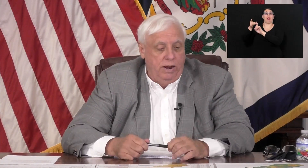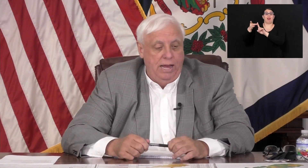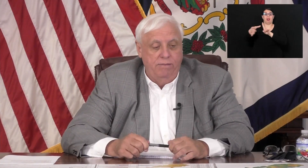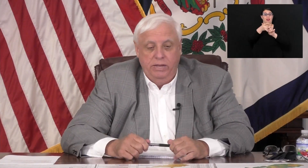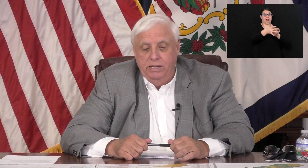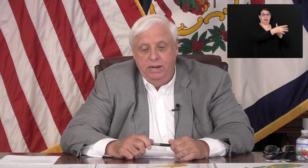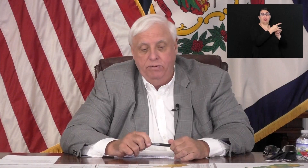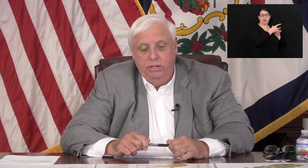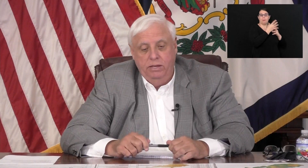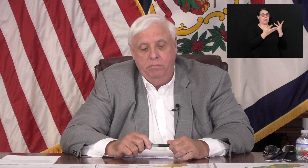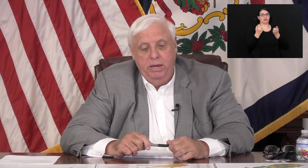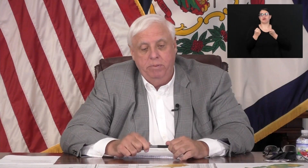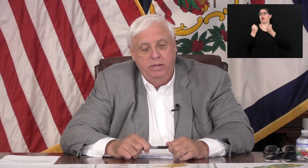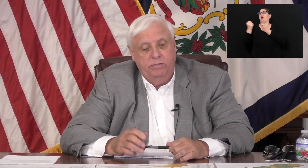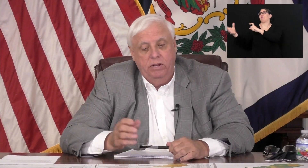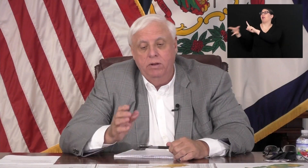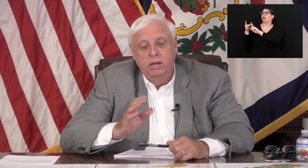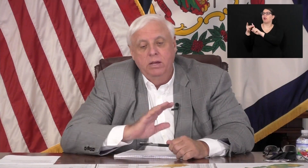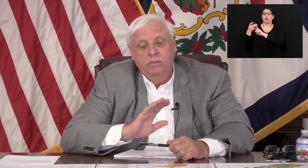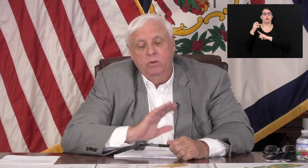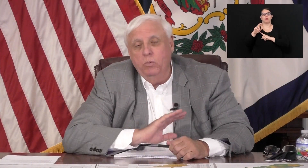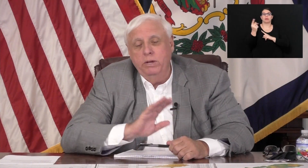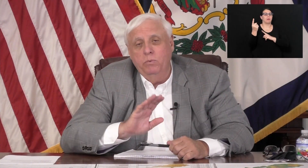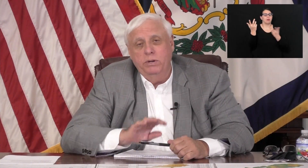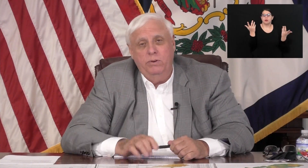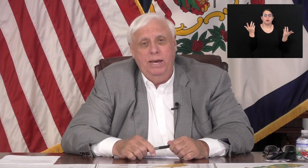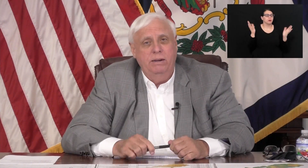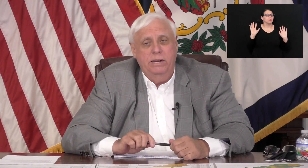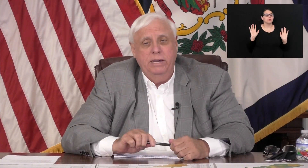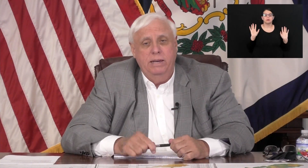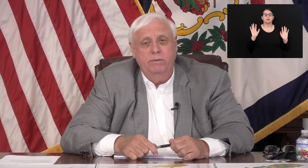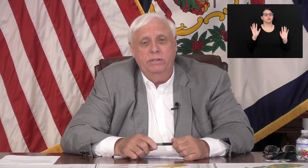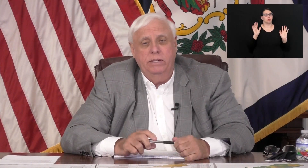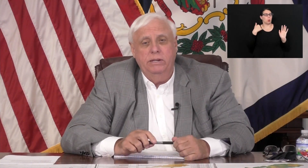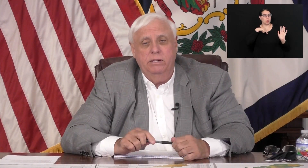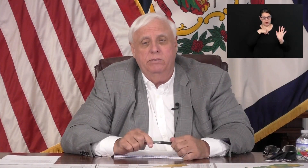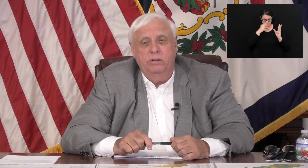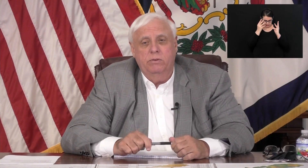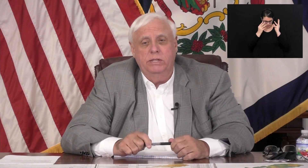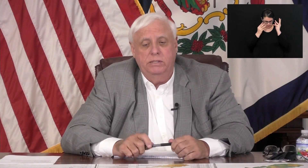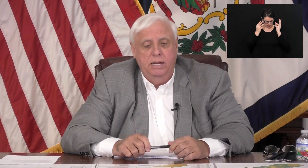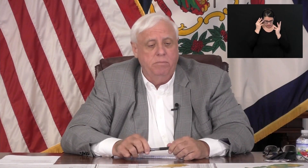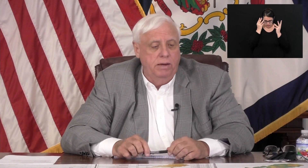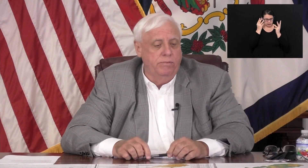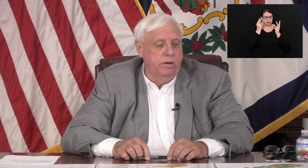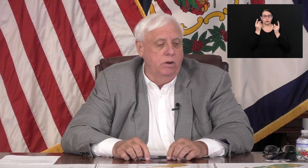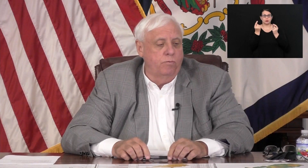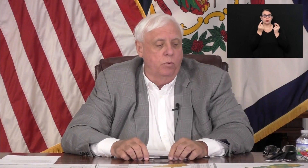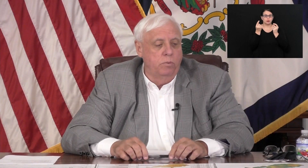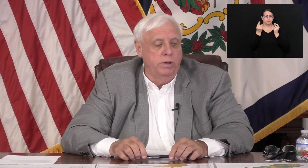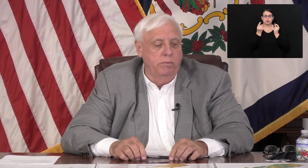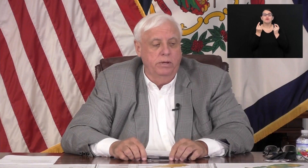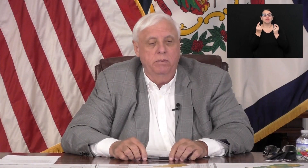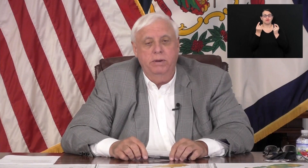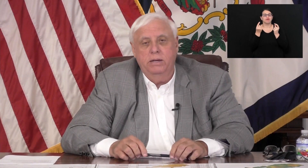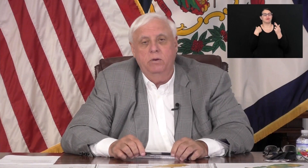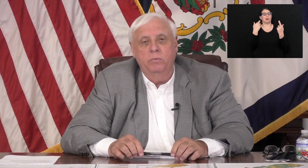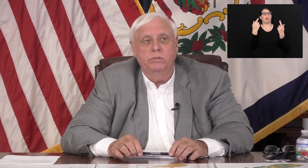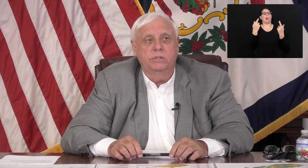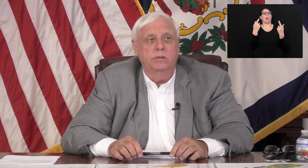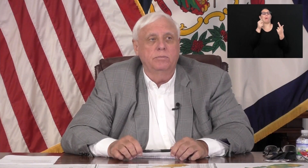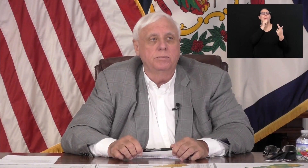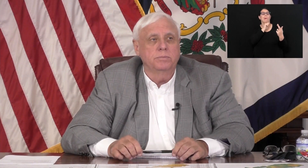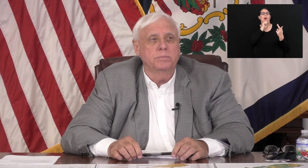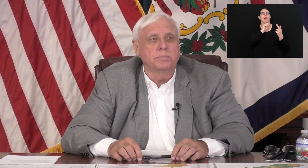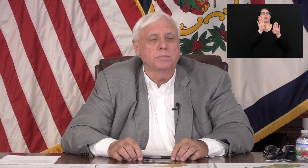to their driving and everything it may be. So we try to take everything into consideration. I'm very hopeful we'll be able to get them back open